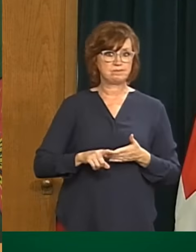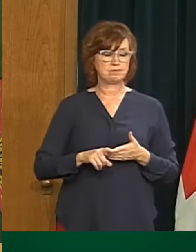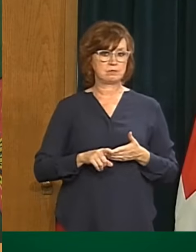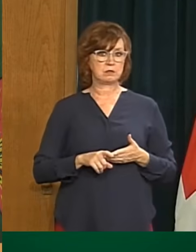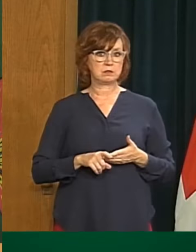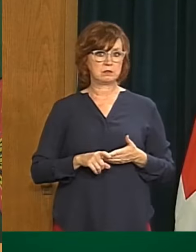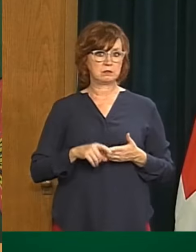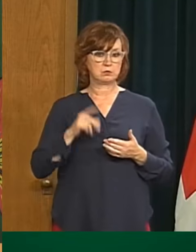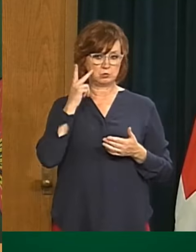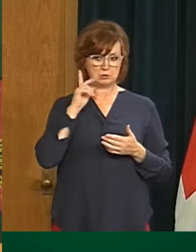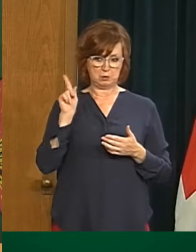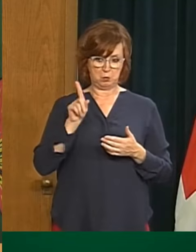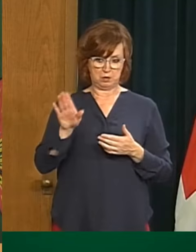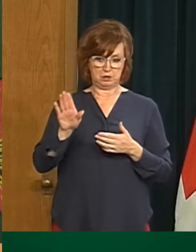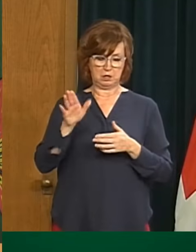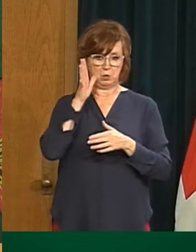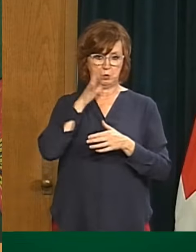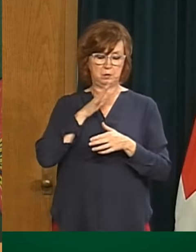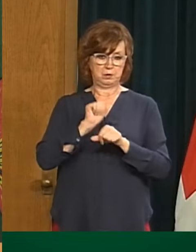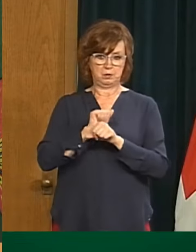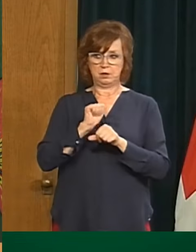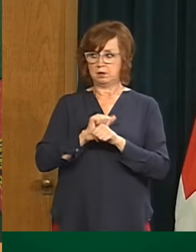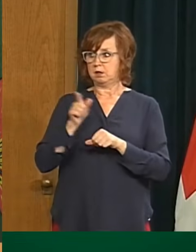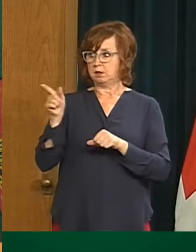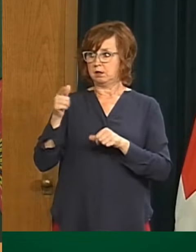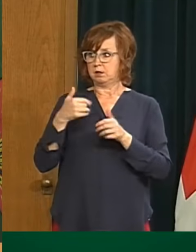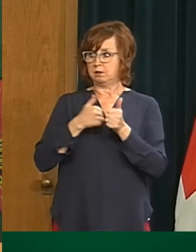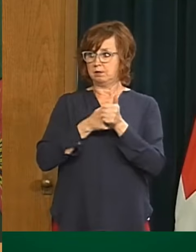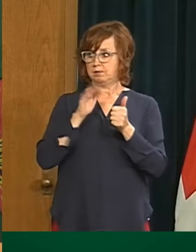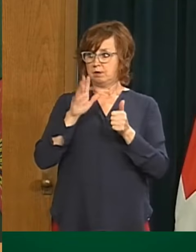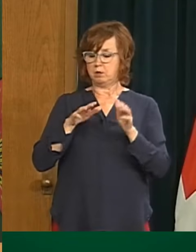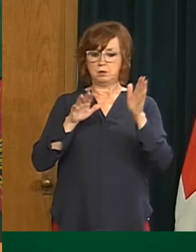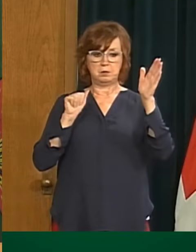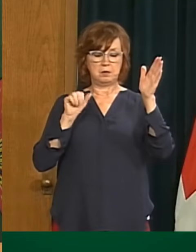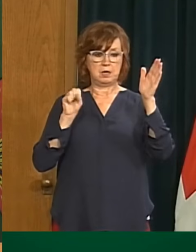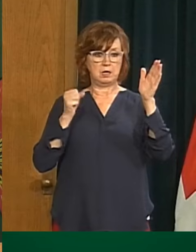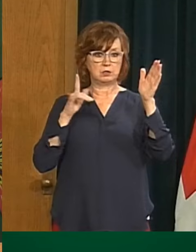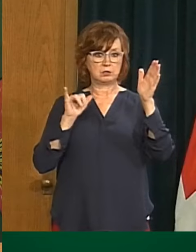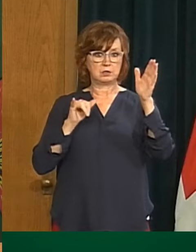sort of where she's working. You have a follow-up, Ashley?